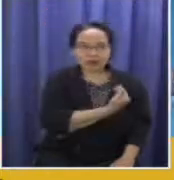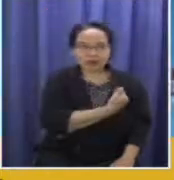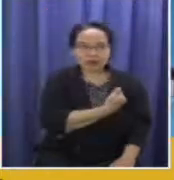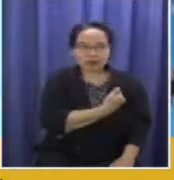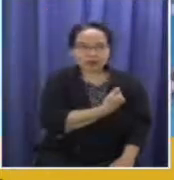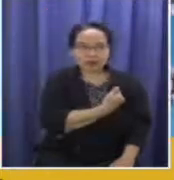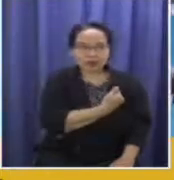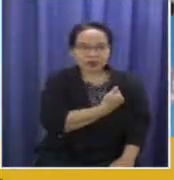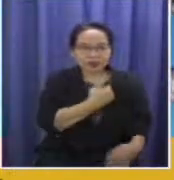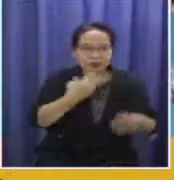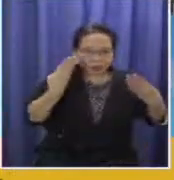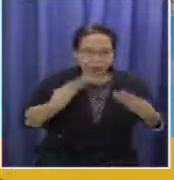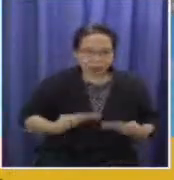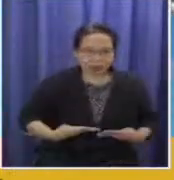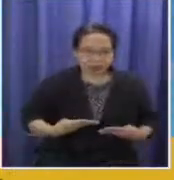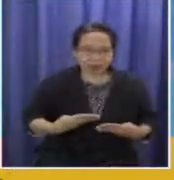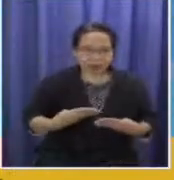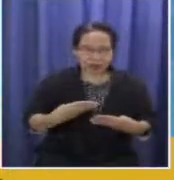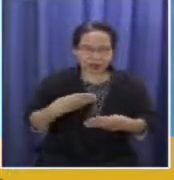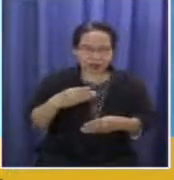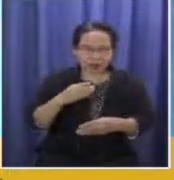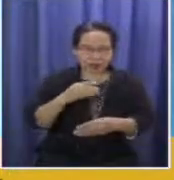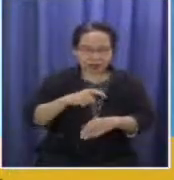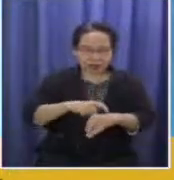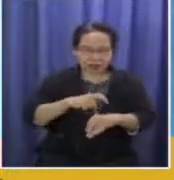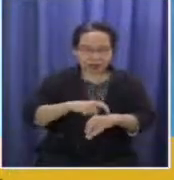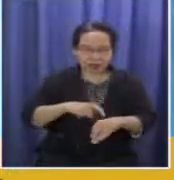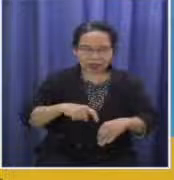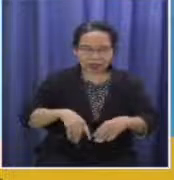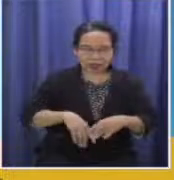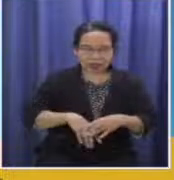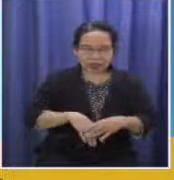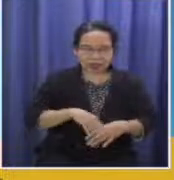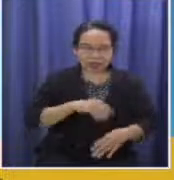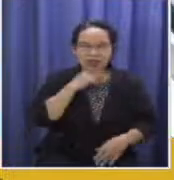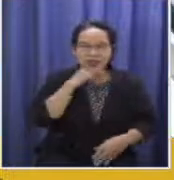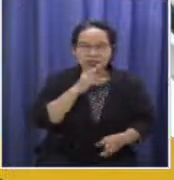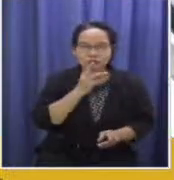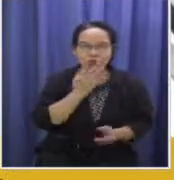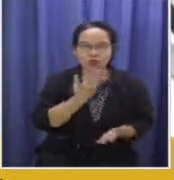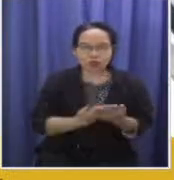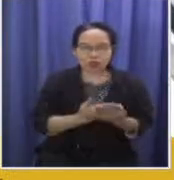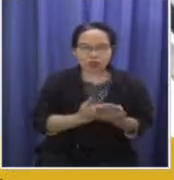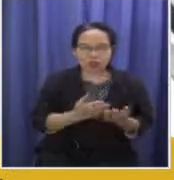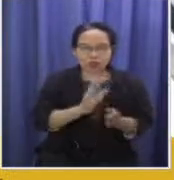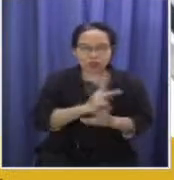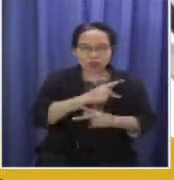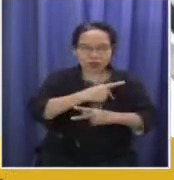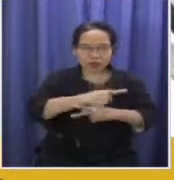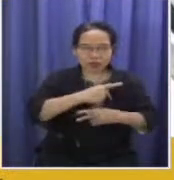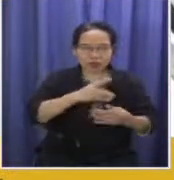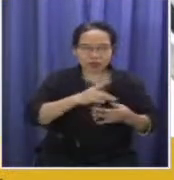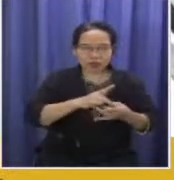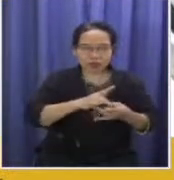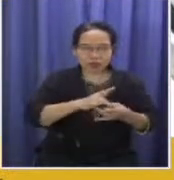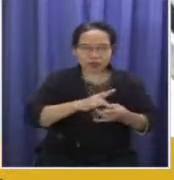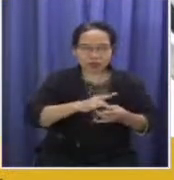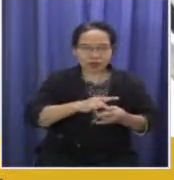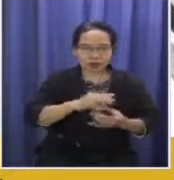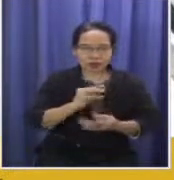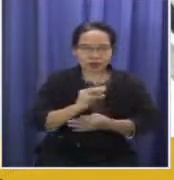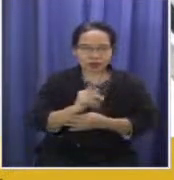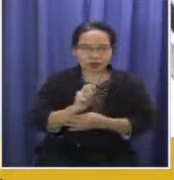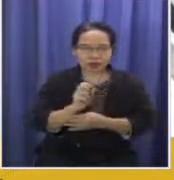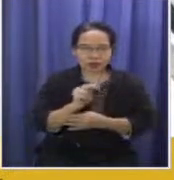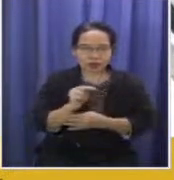our body clock will be out of tune. And the production of